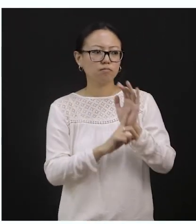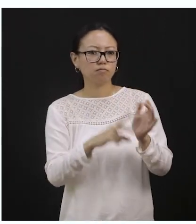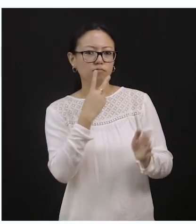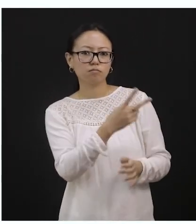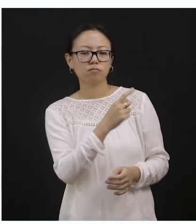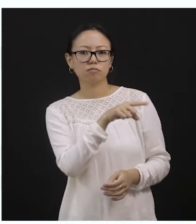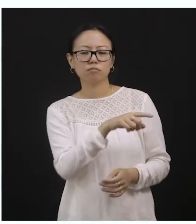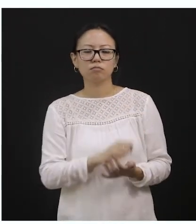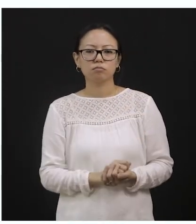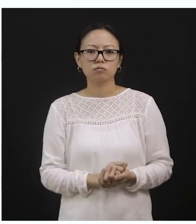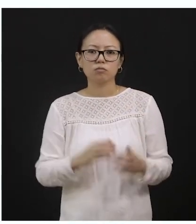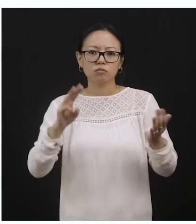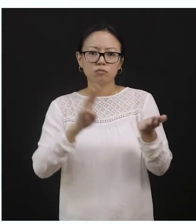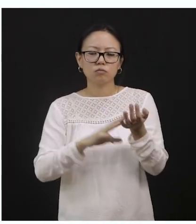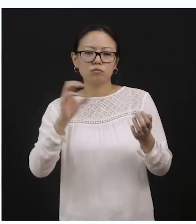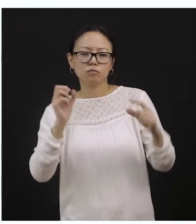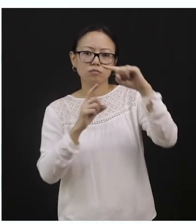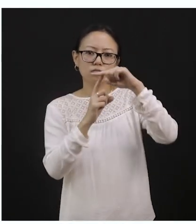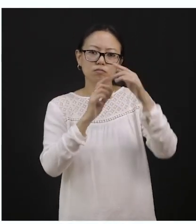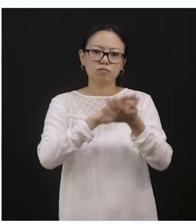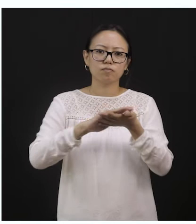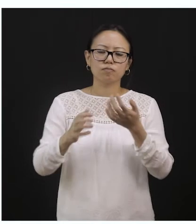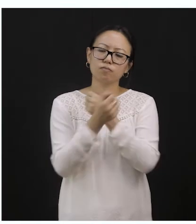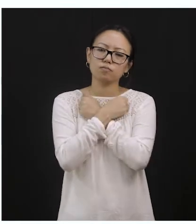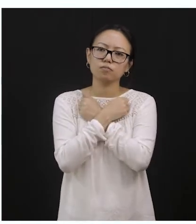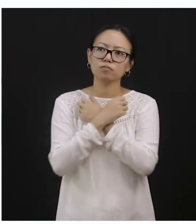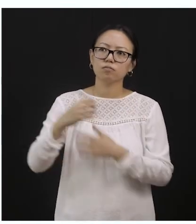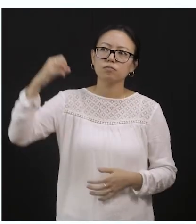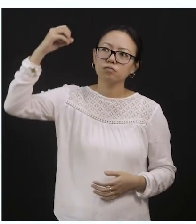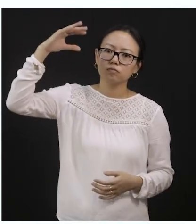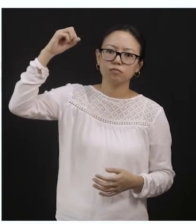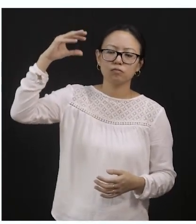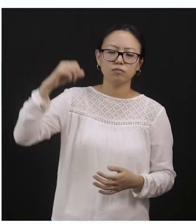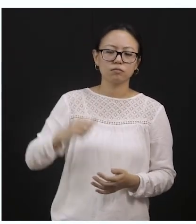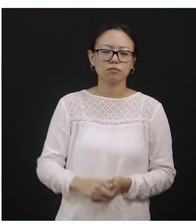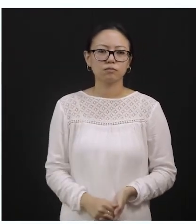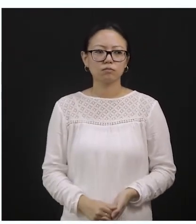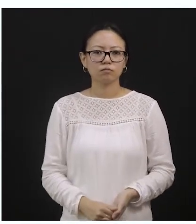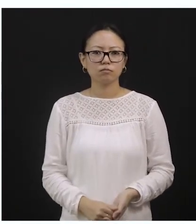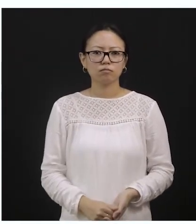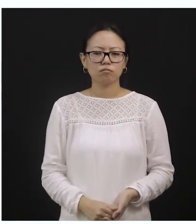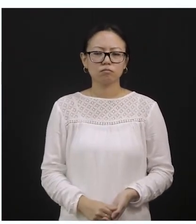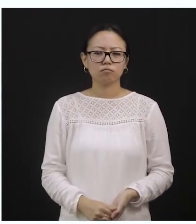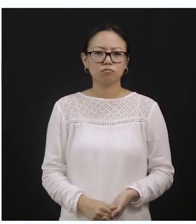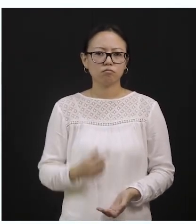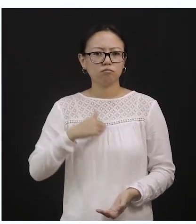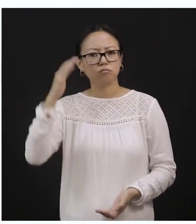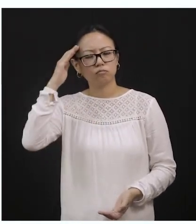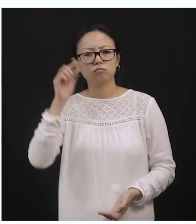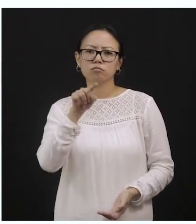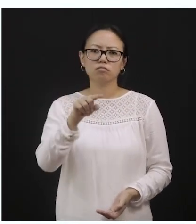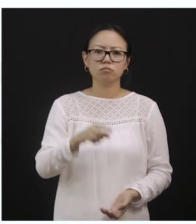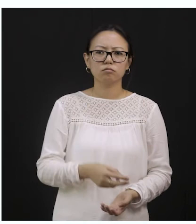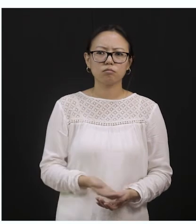and they are attracted towards the light bulb, right? So you must have also witnessed this at home when you get to see